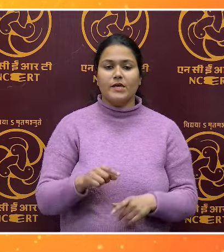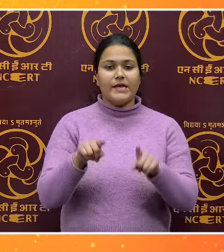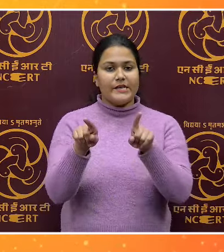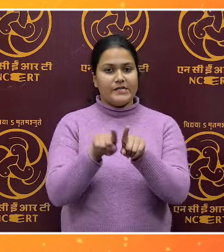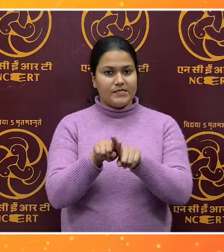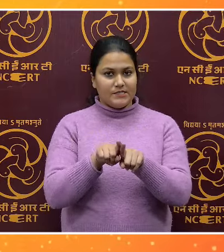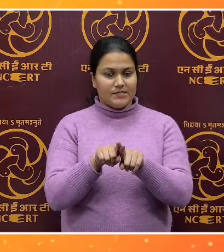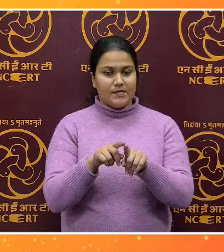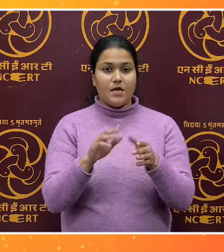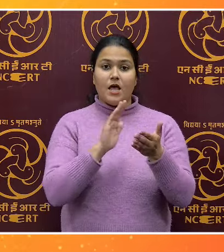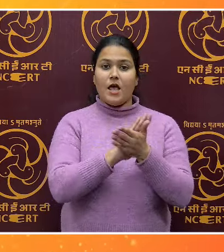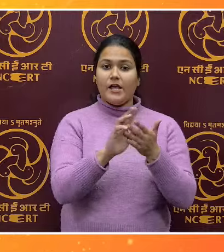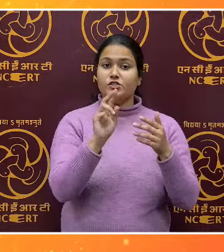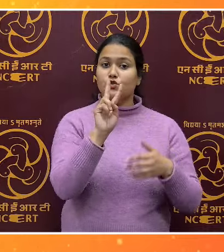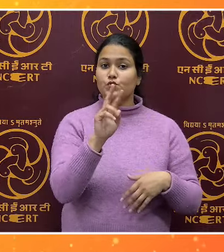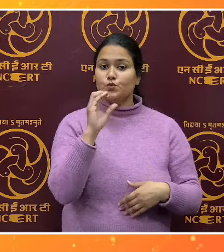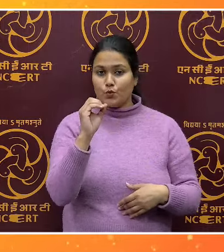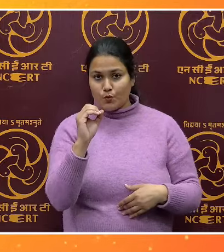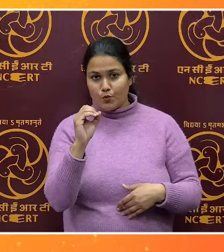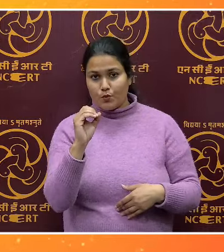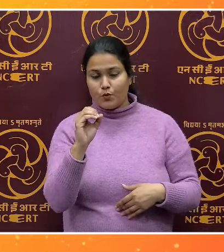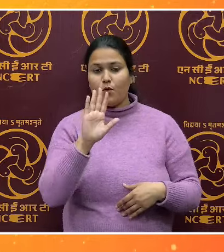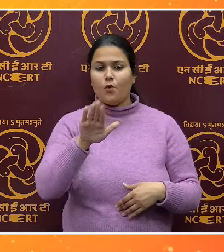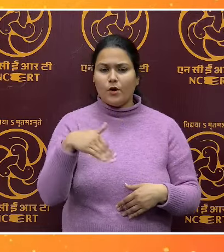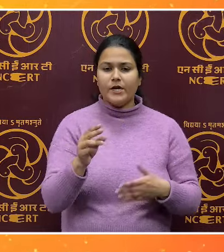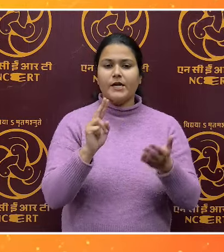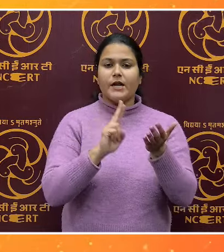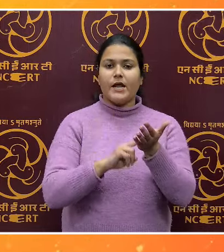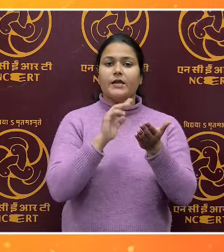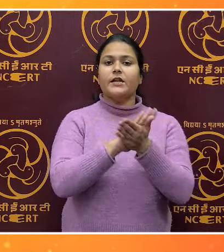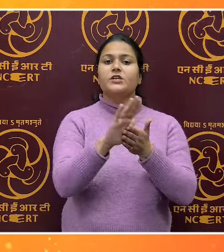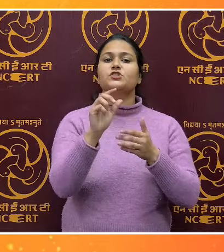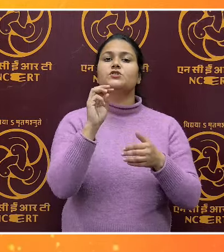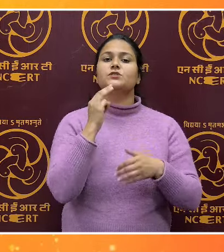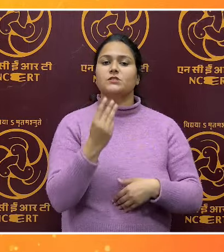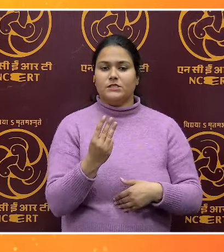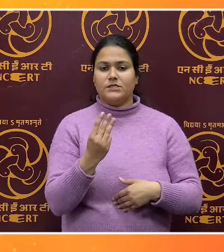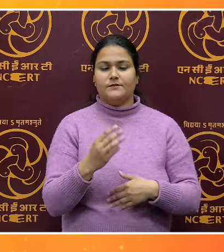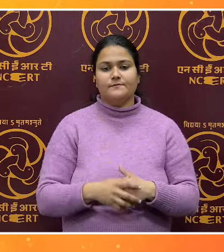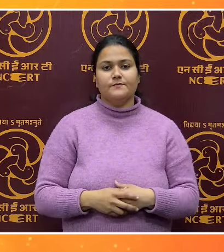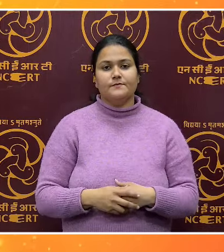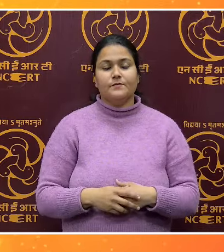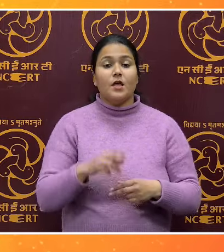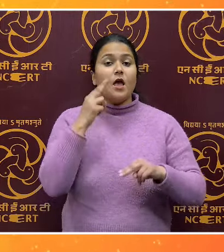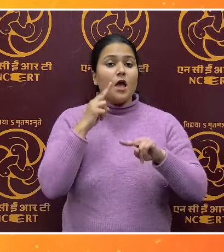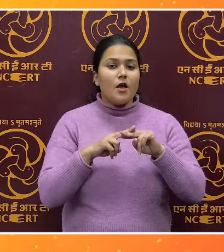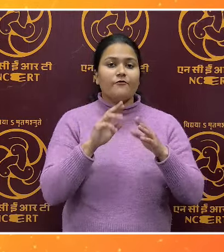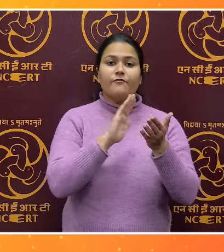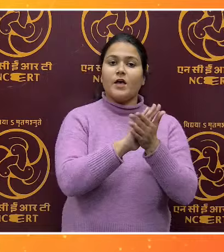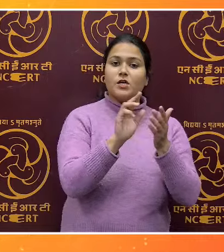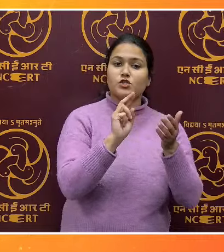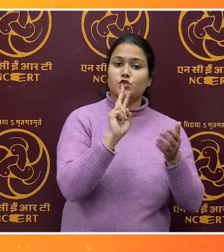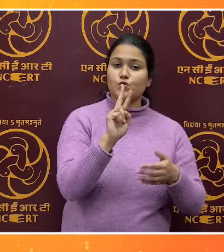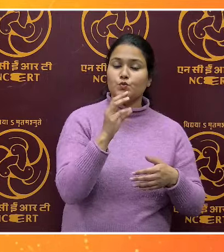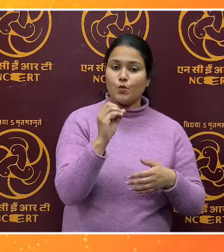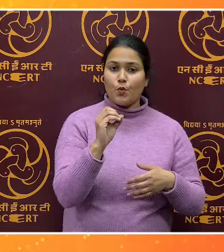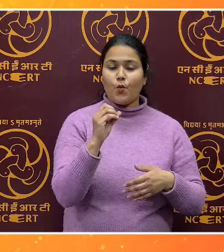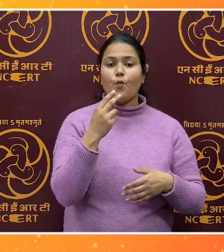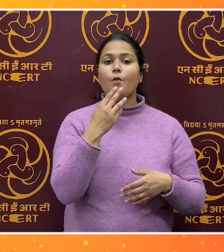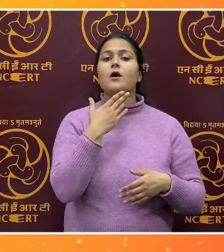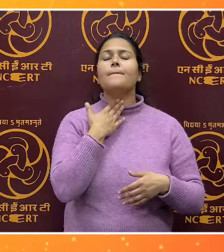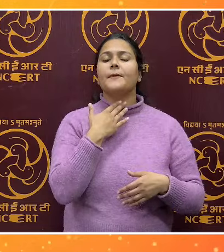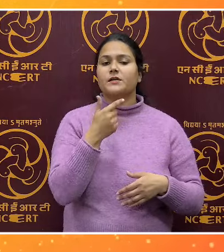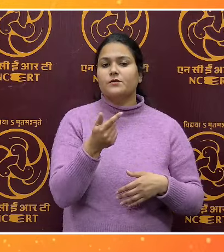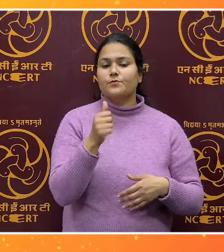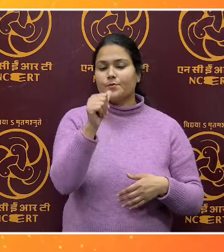that, H2O and NH3. If we talk about H2O, central atom is